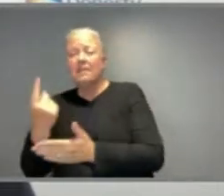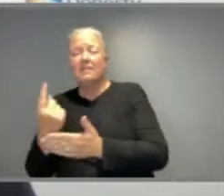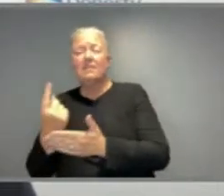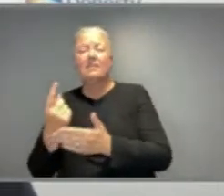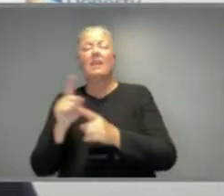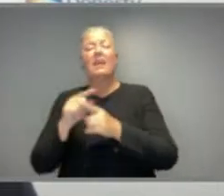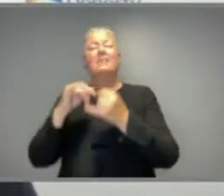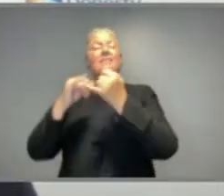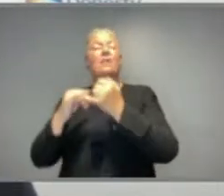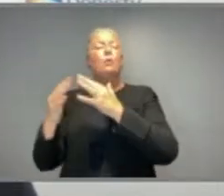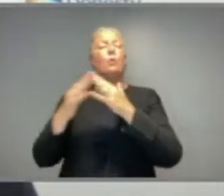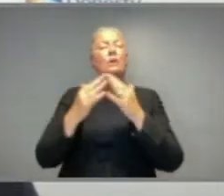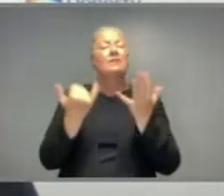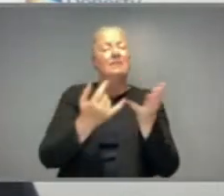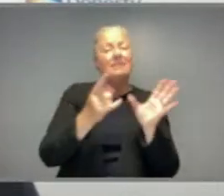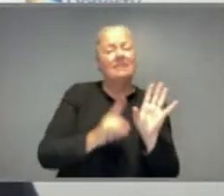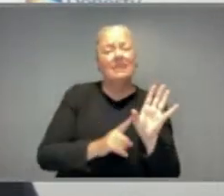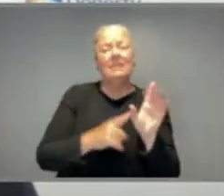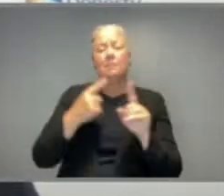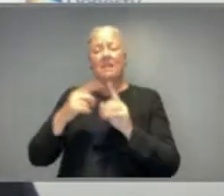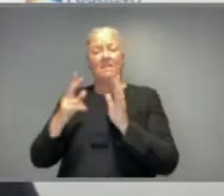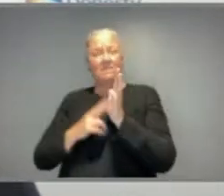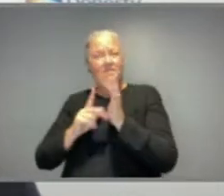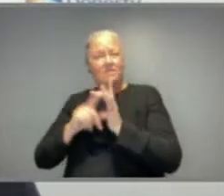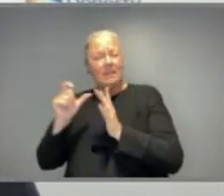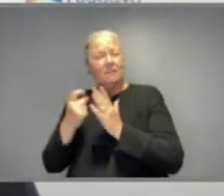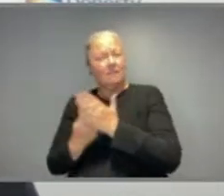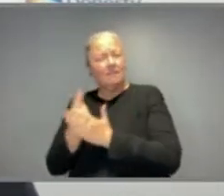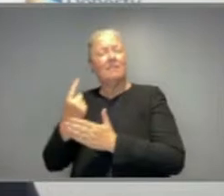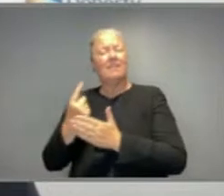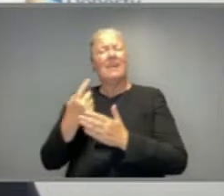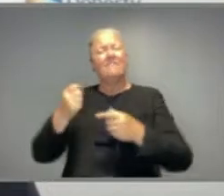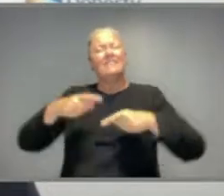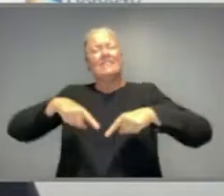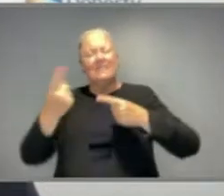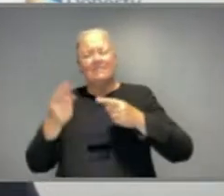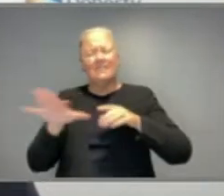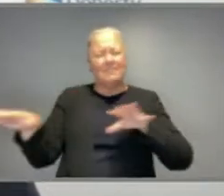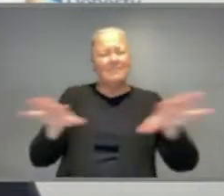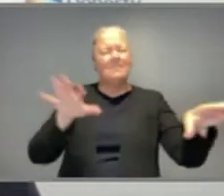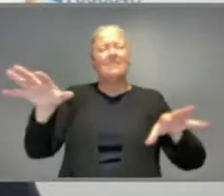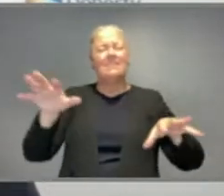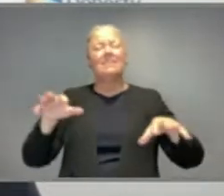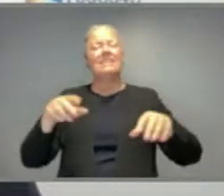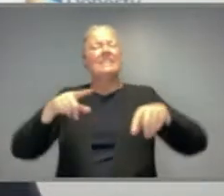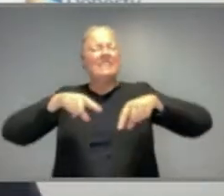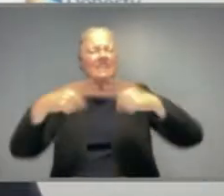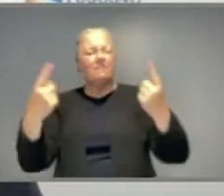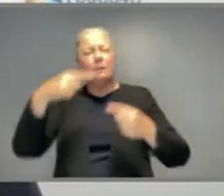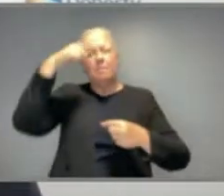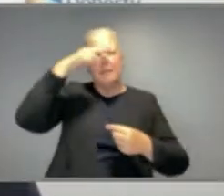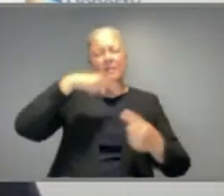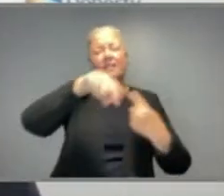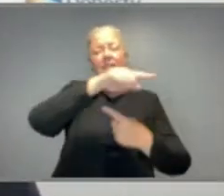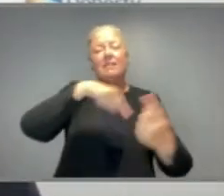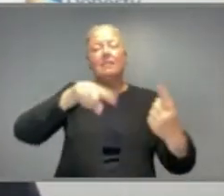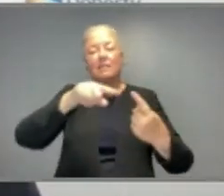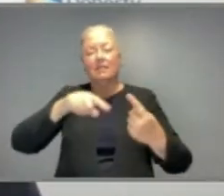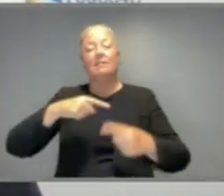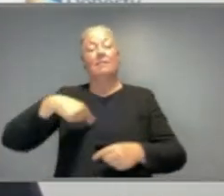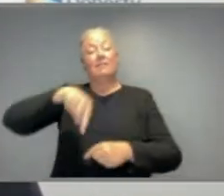know we've had challenges in Victoria, in different population groups and in different population settings. The public health response is tailored